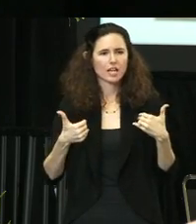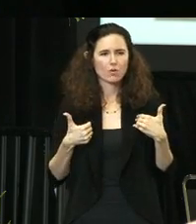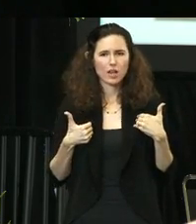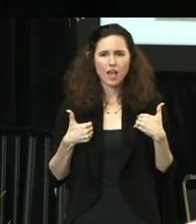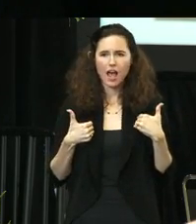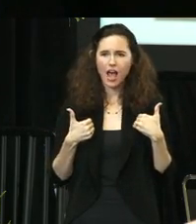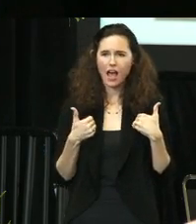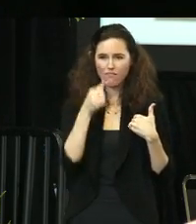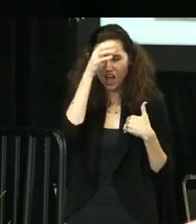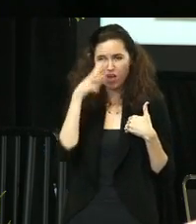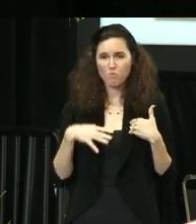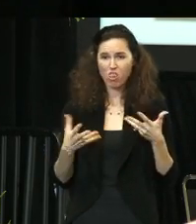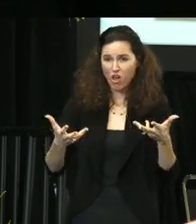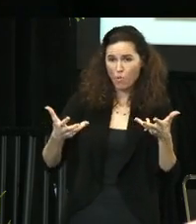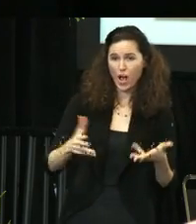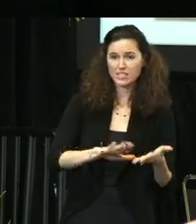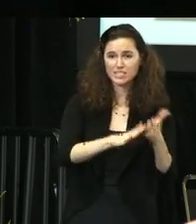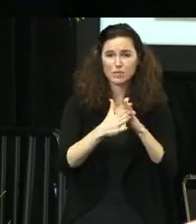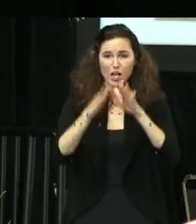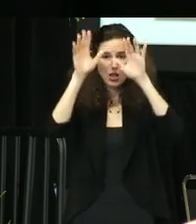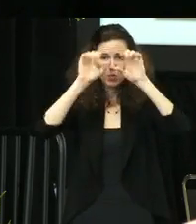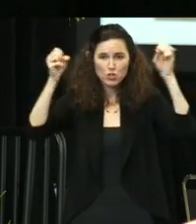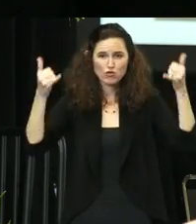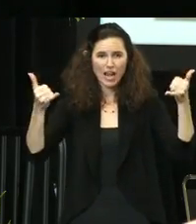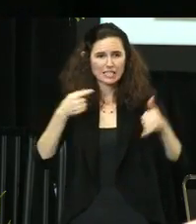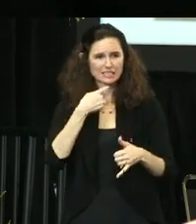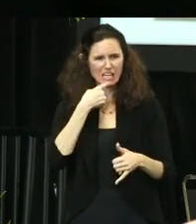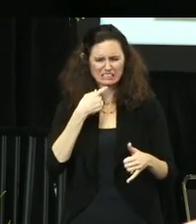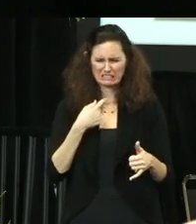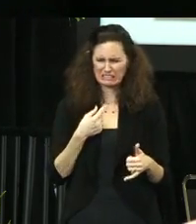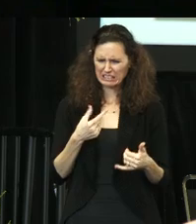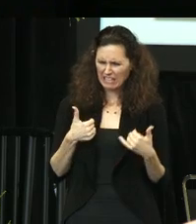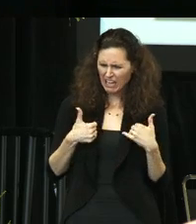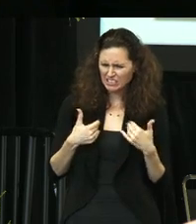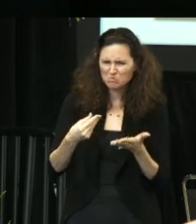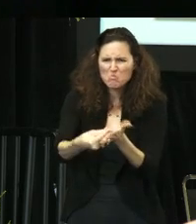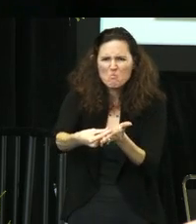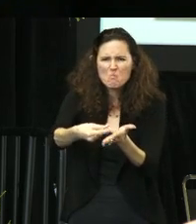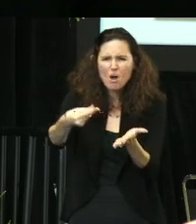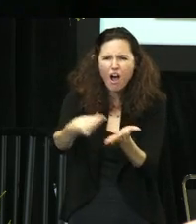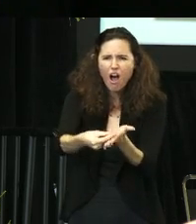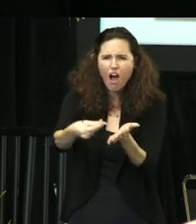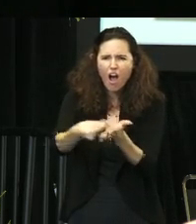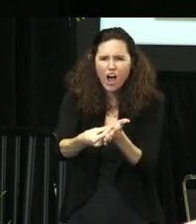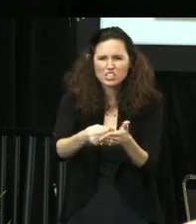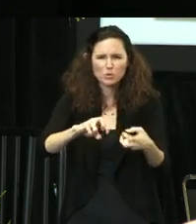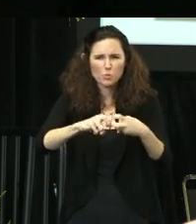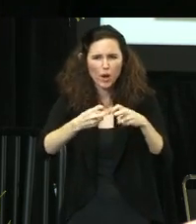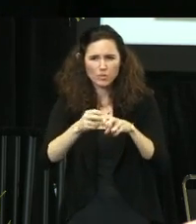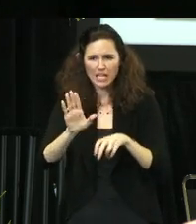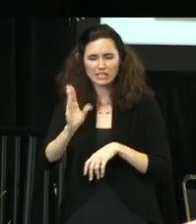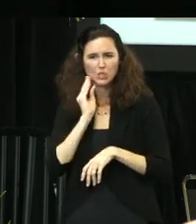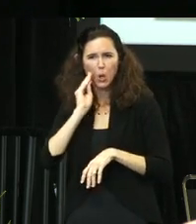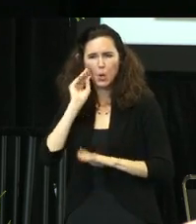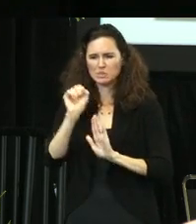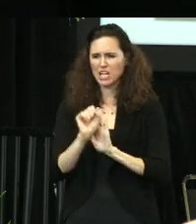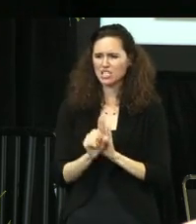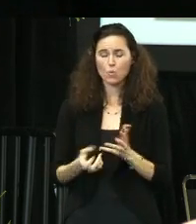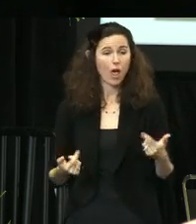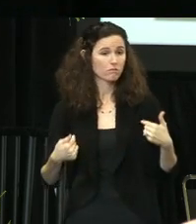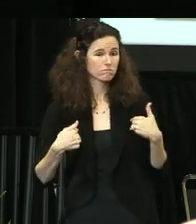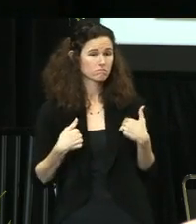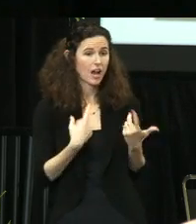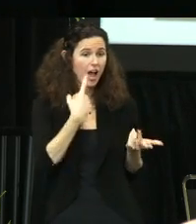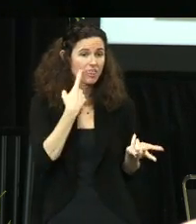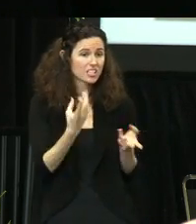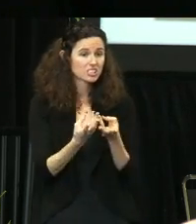the presidency right now who said, when he was faced with a budget crisis in his home state, took the podium and said, well, I think